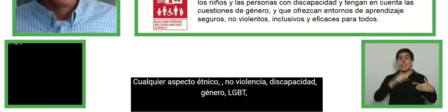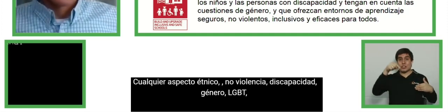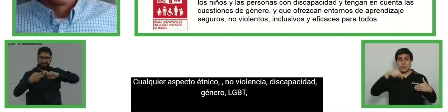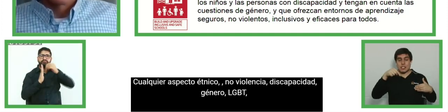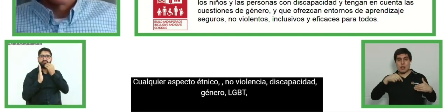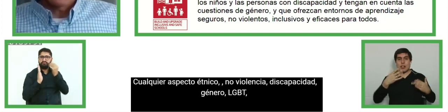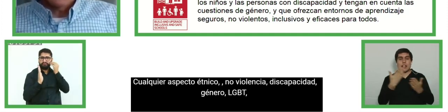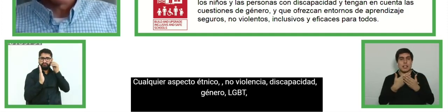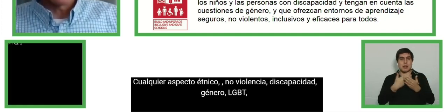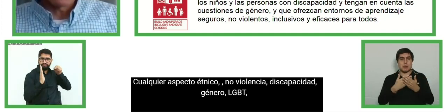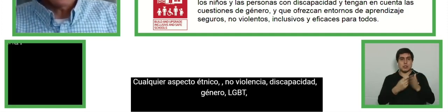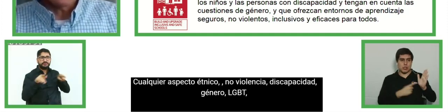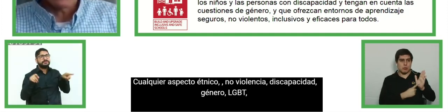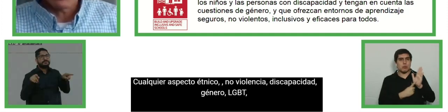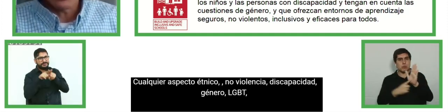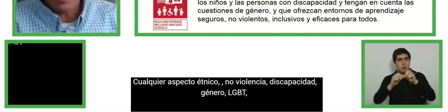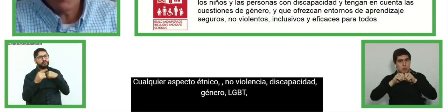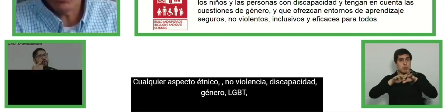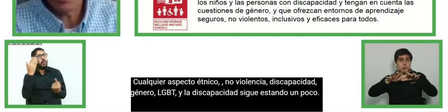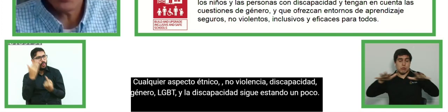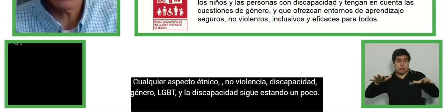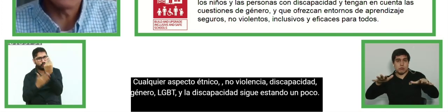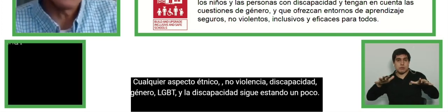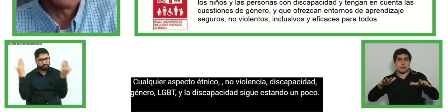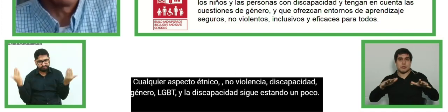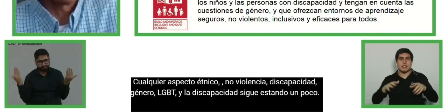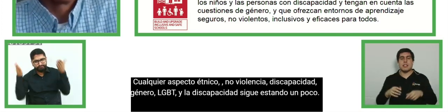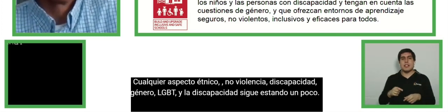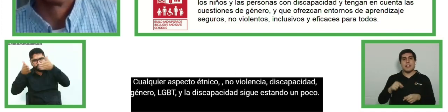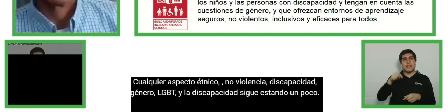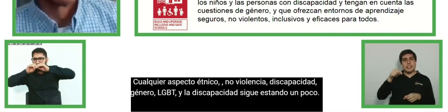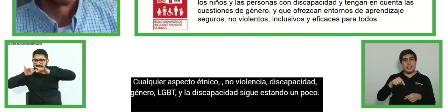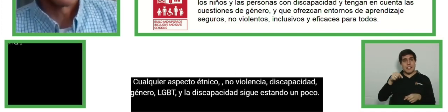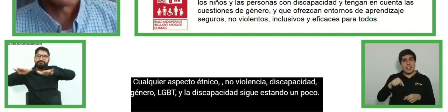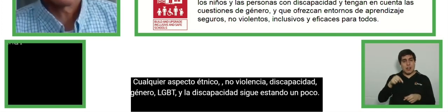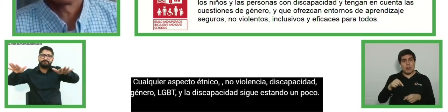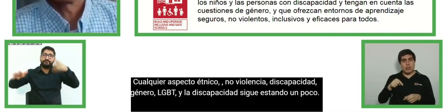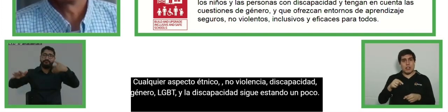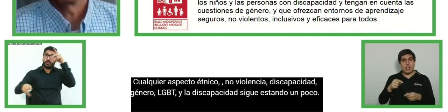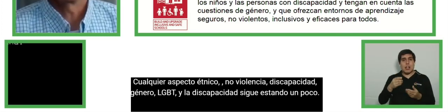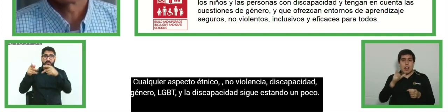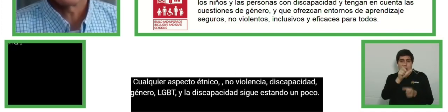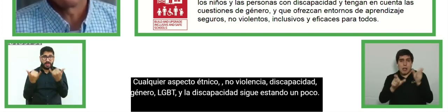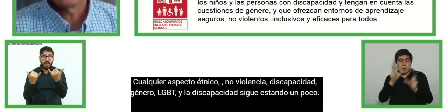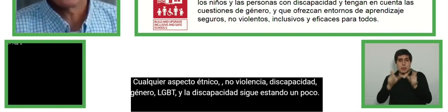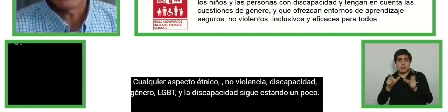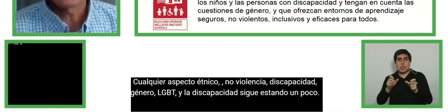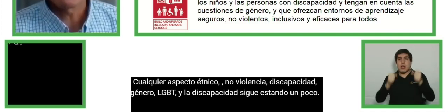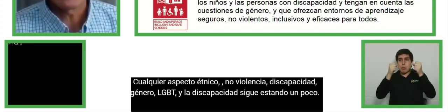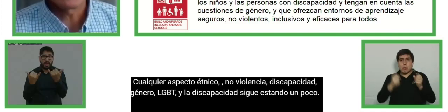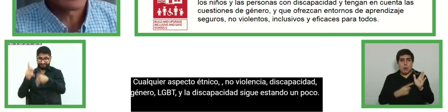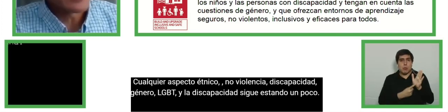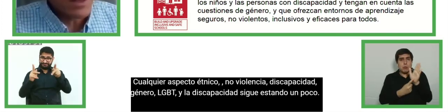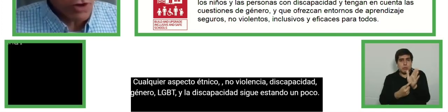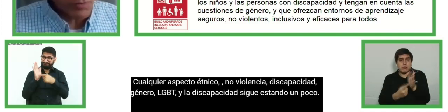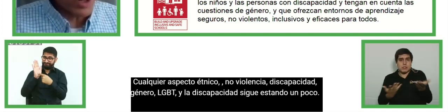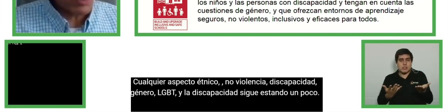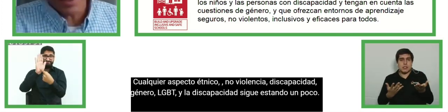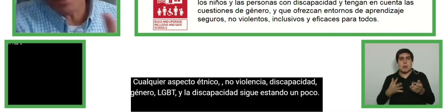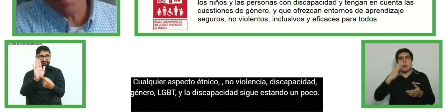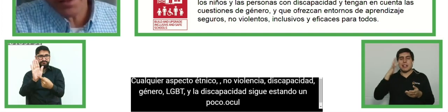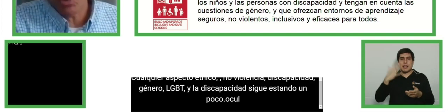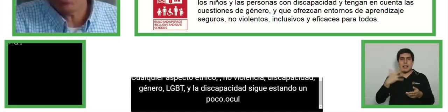the visibility they are now having, because it is necessary really to